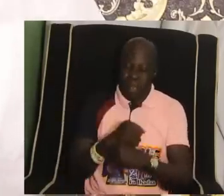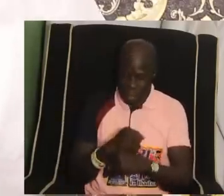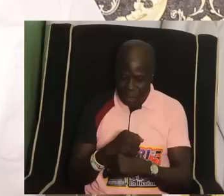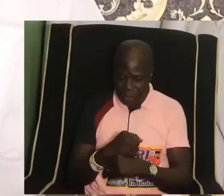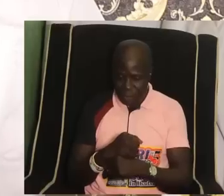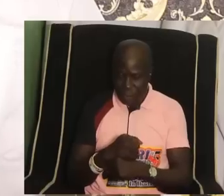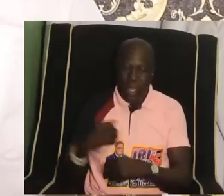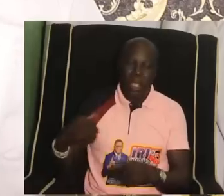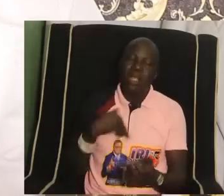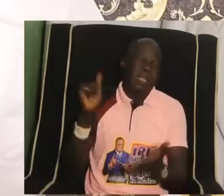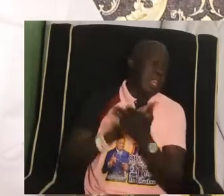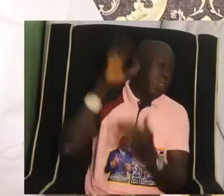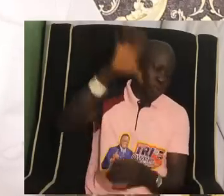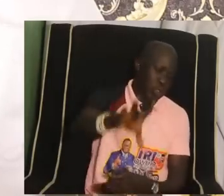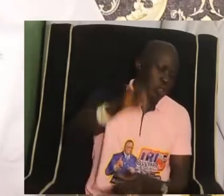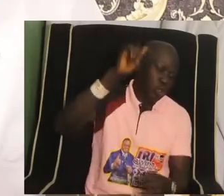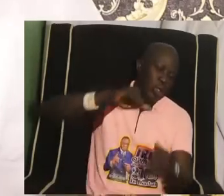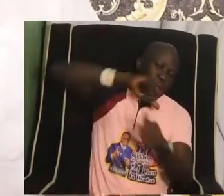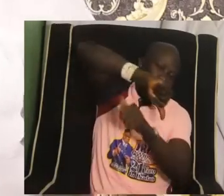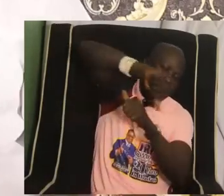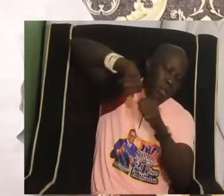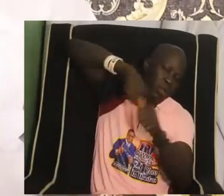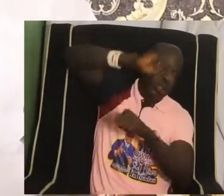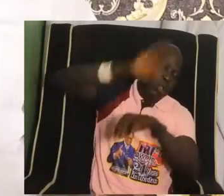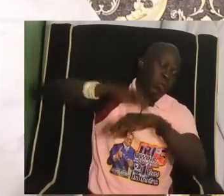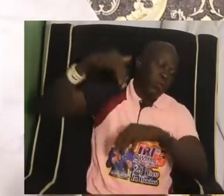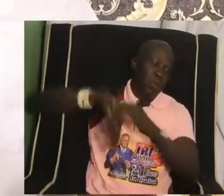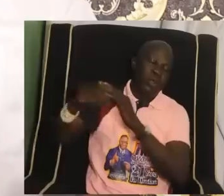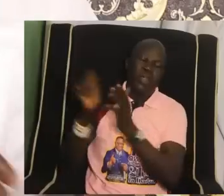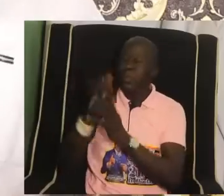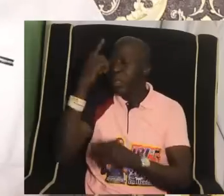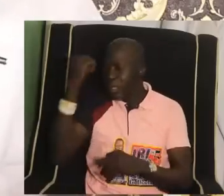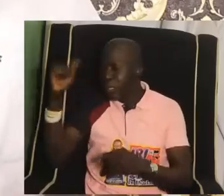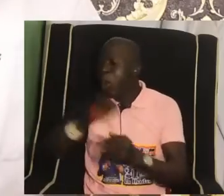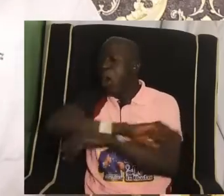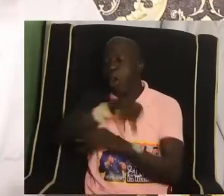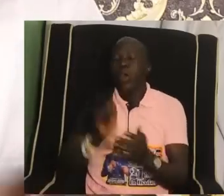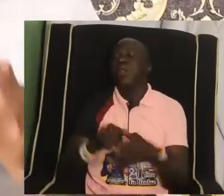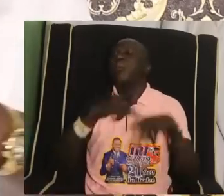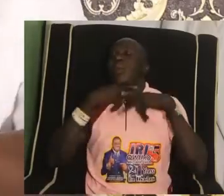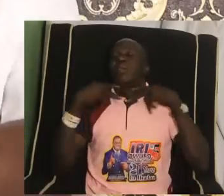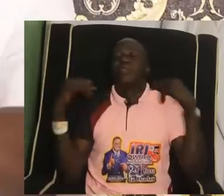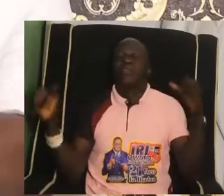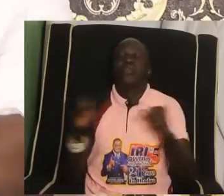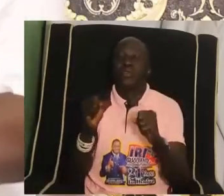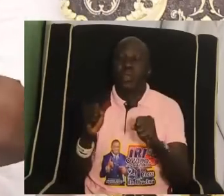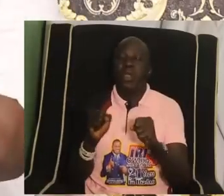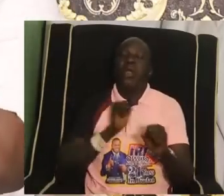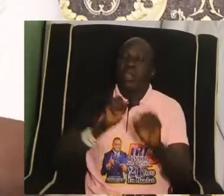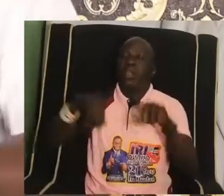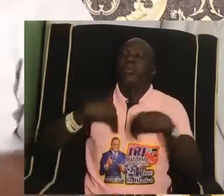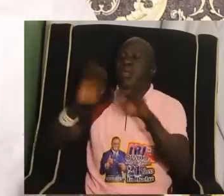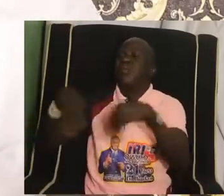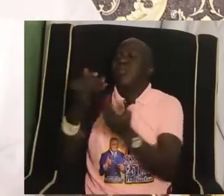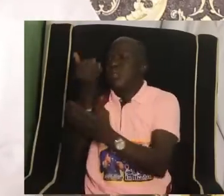It's 30 years. That be anointed for my dream. All the rack of God.